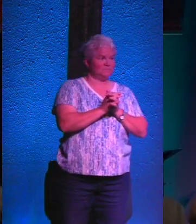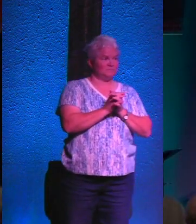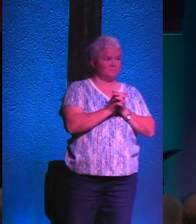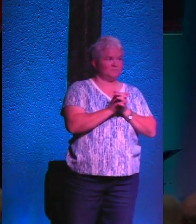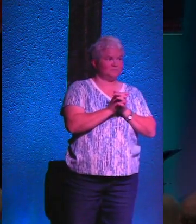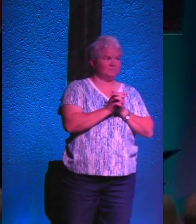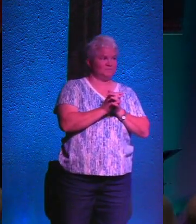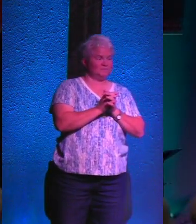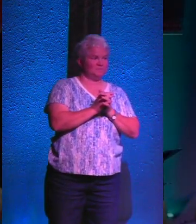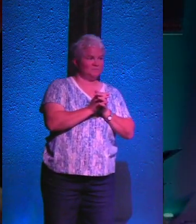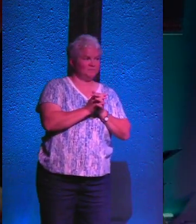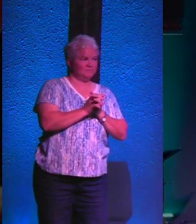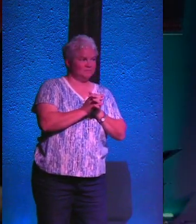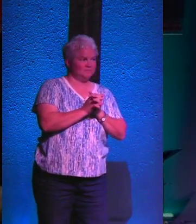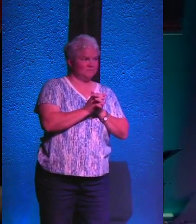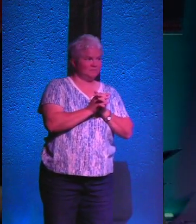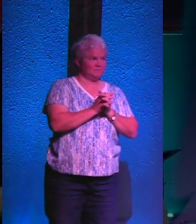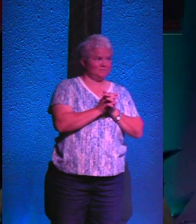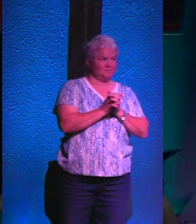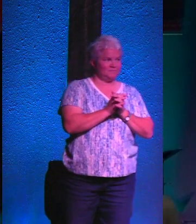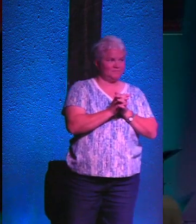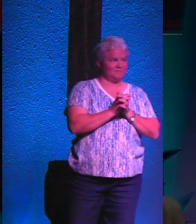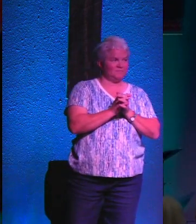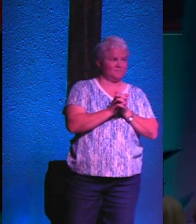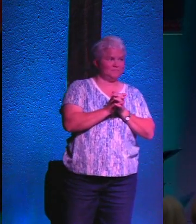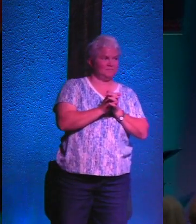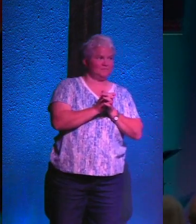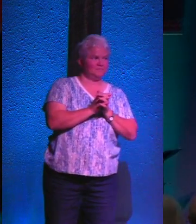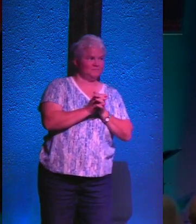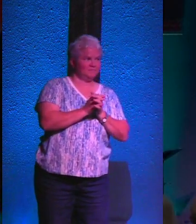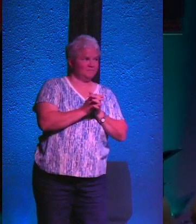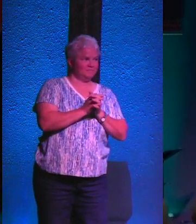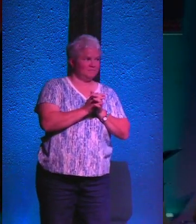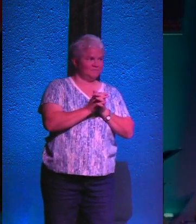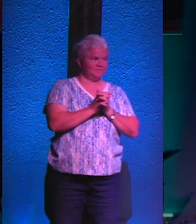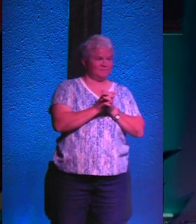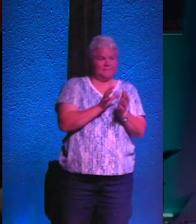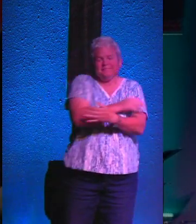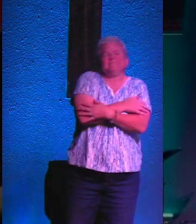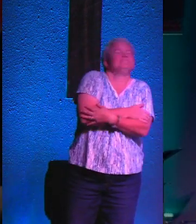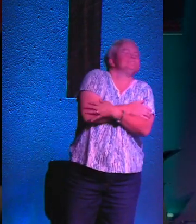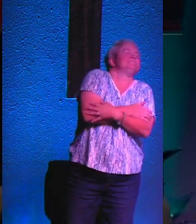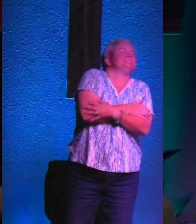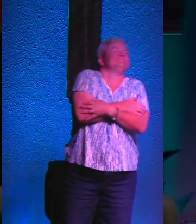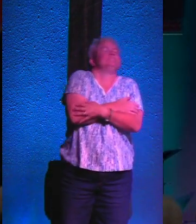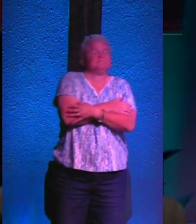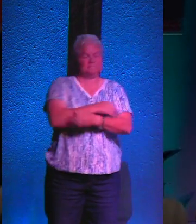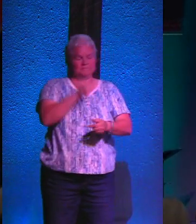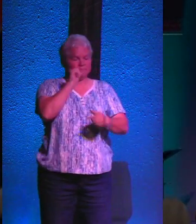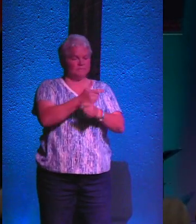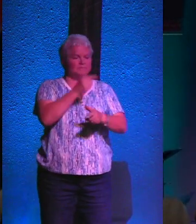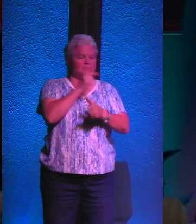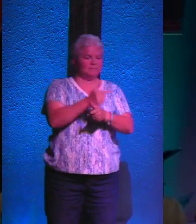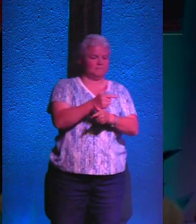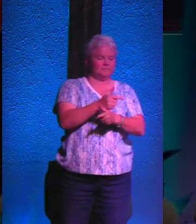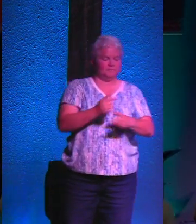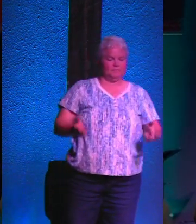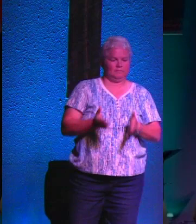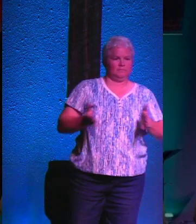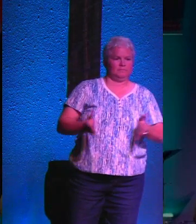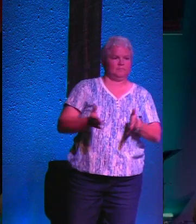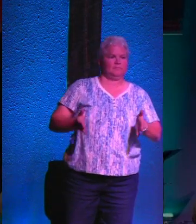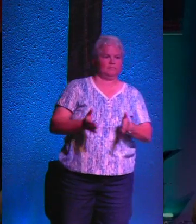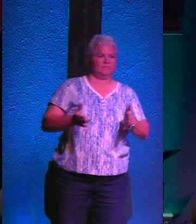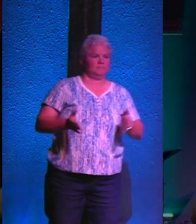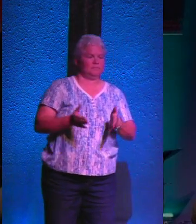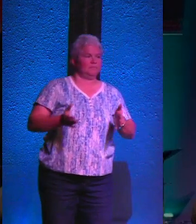I can sing good. But let's do it, right? Let's do it. And let's hug on our brothers and sisters in Christ. Let's encourage